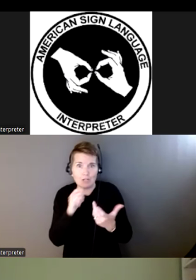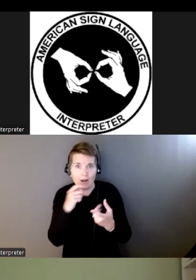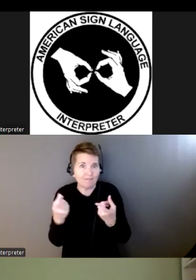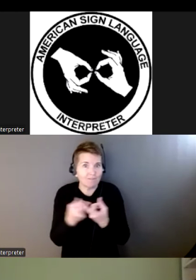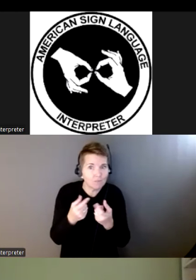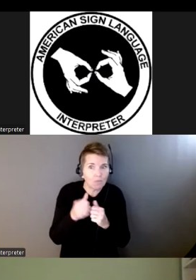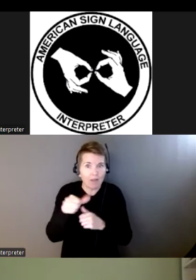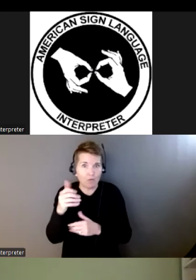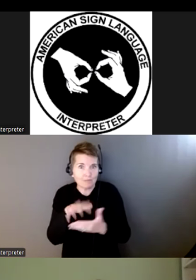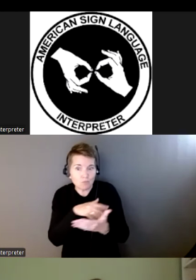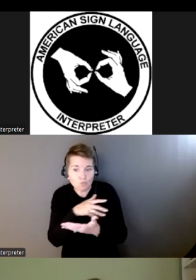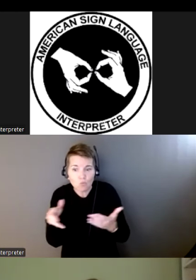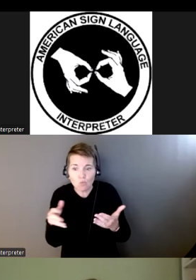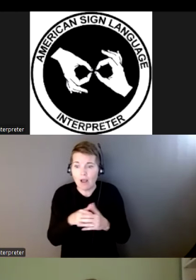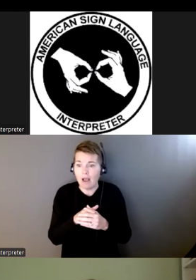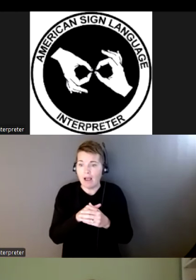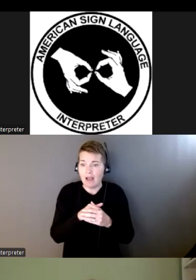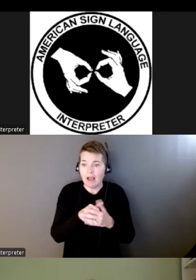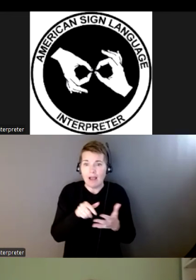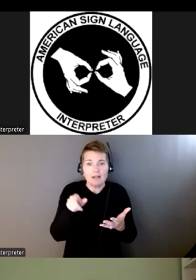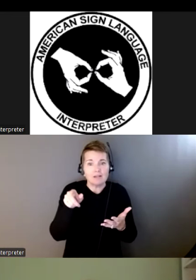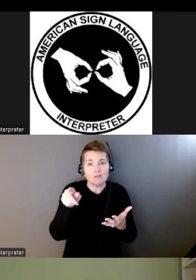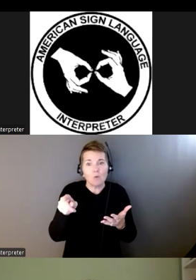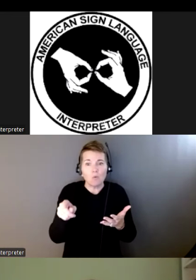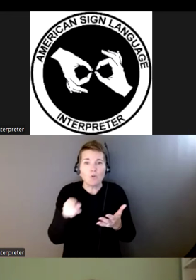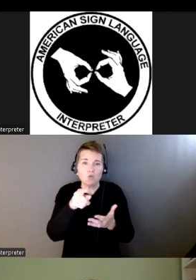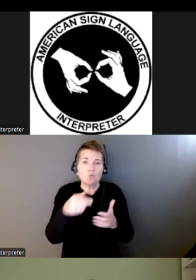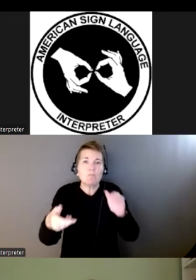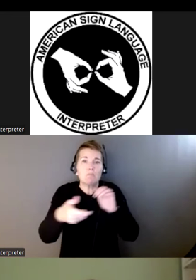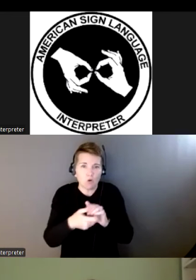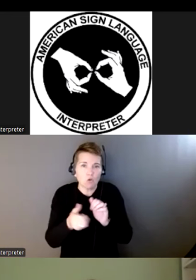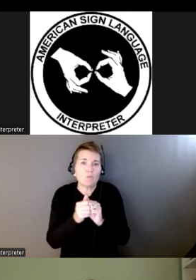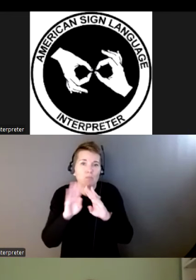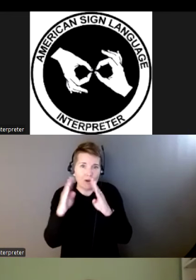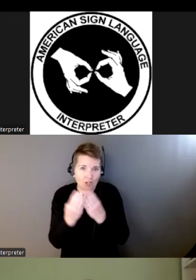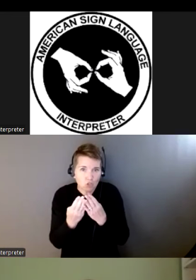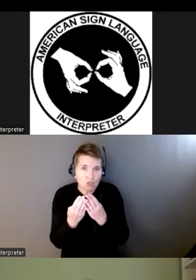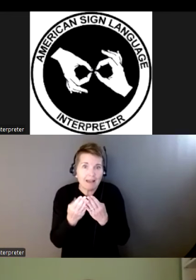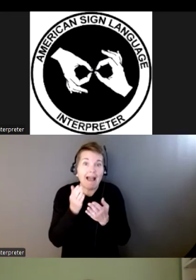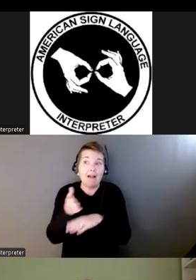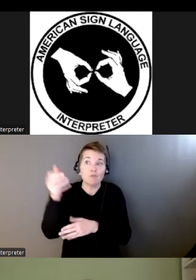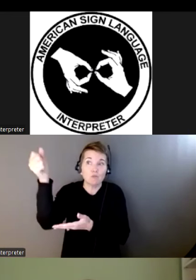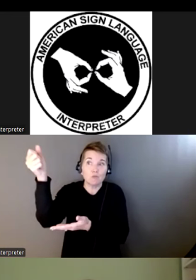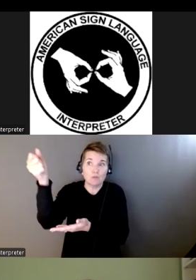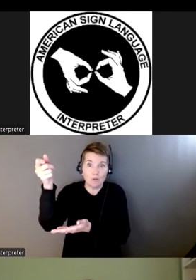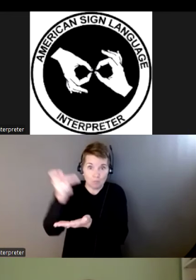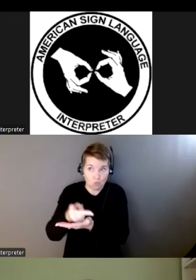out together with your partner at the branch once you get the grant. Next slide, please.